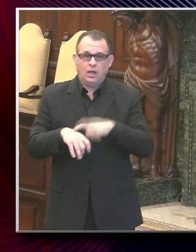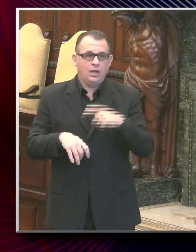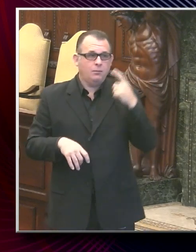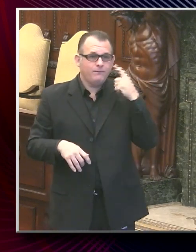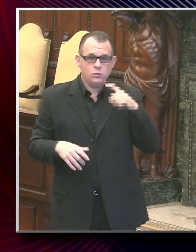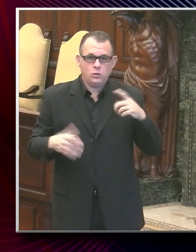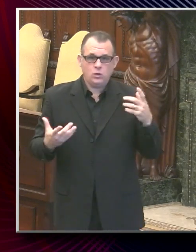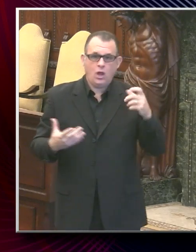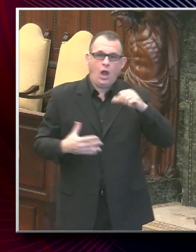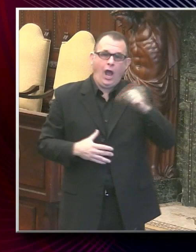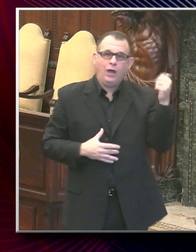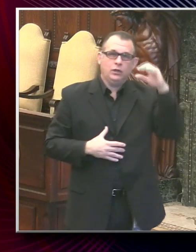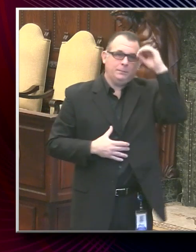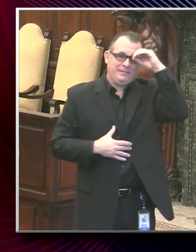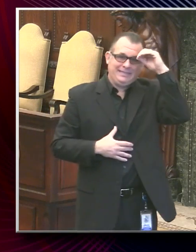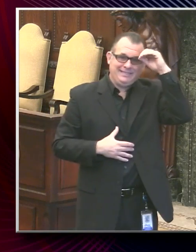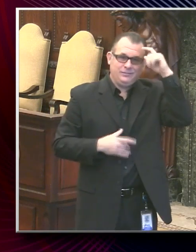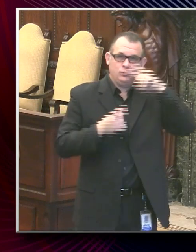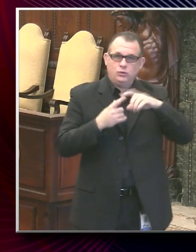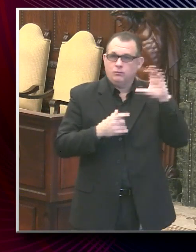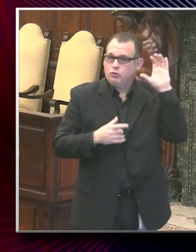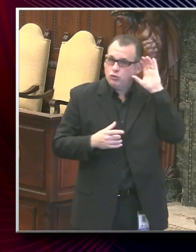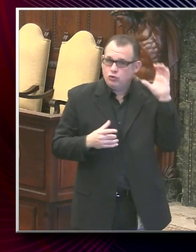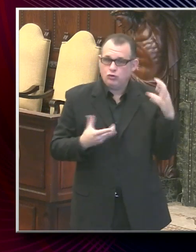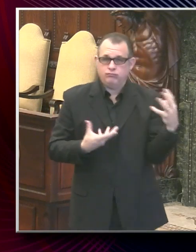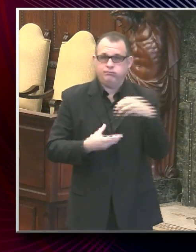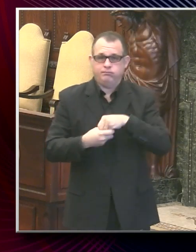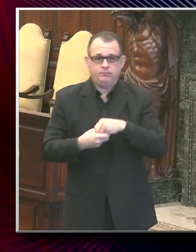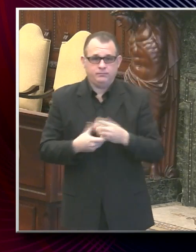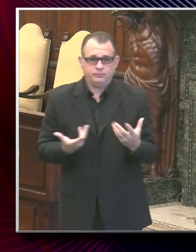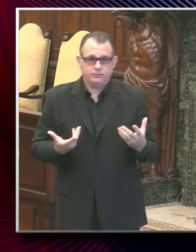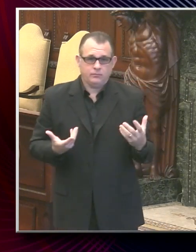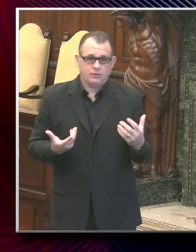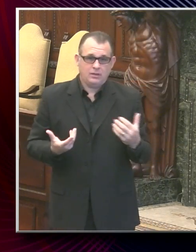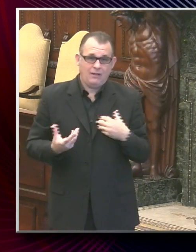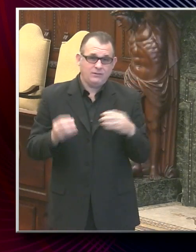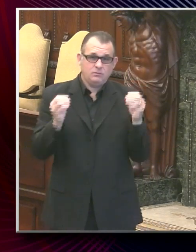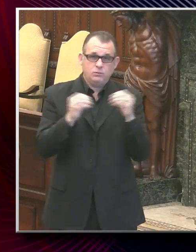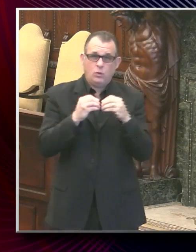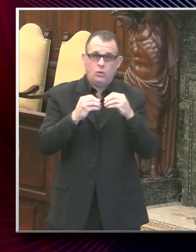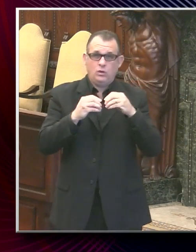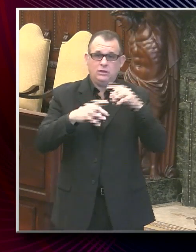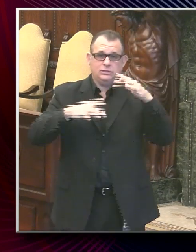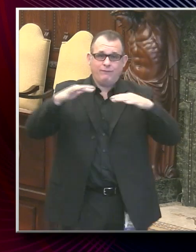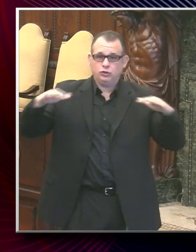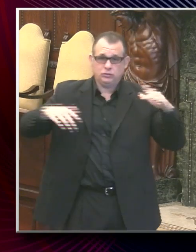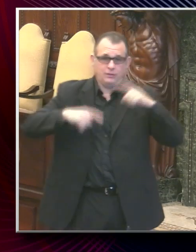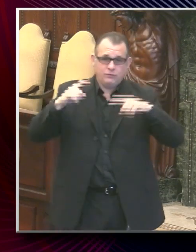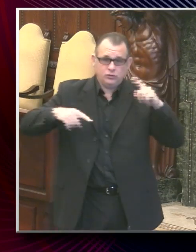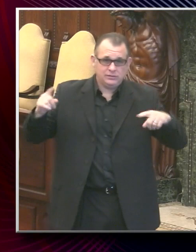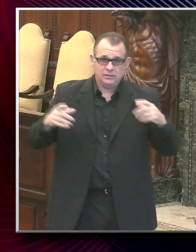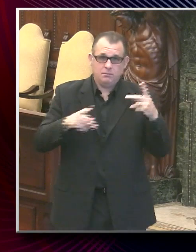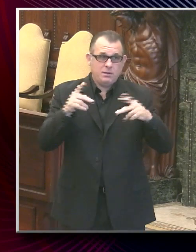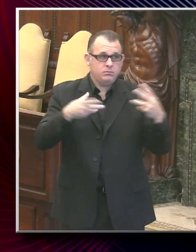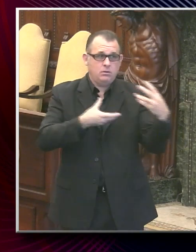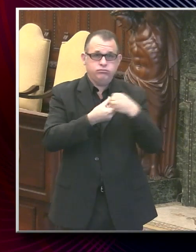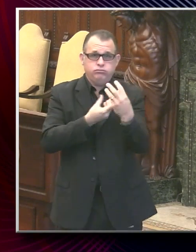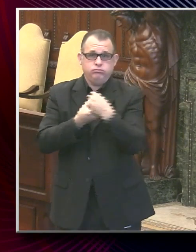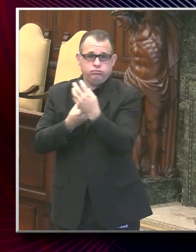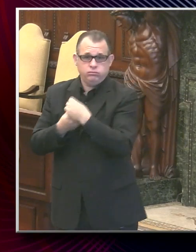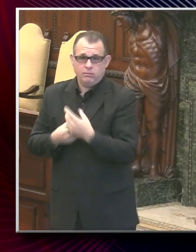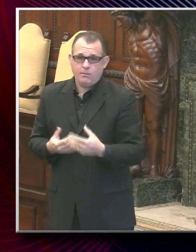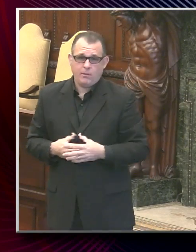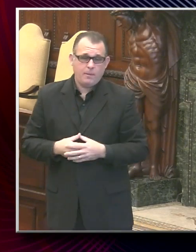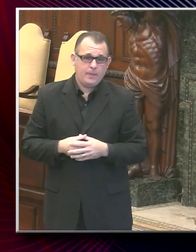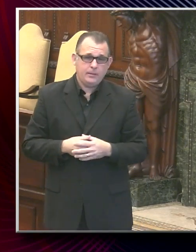It's time for other voices to be heard at the table, to have additional diversity and additional perspectives. So, but in look, I understand